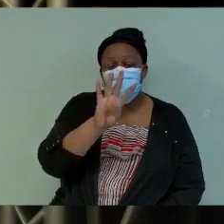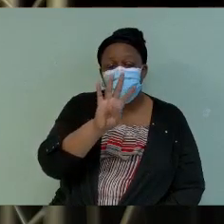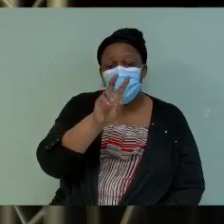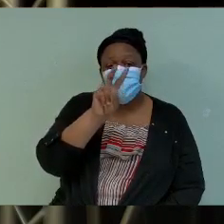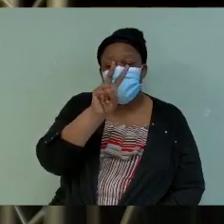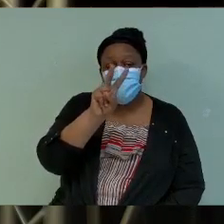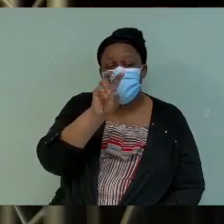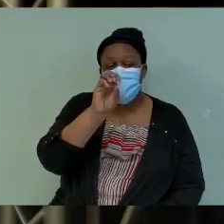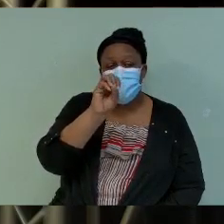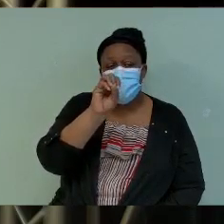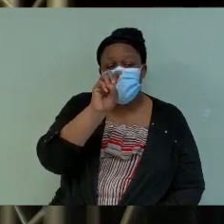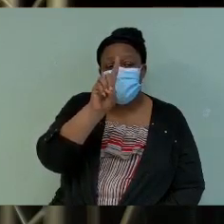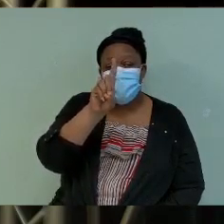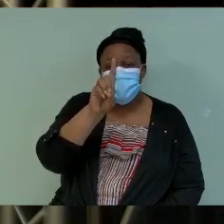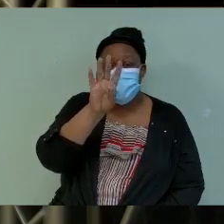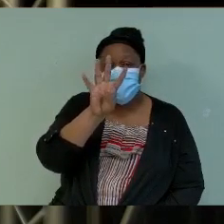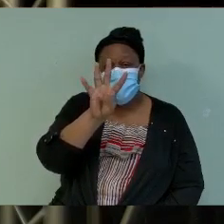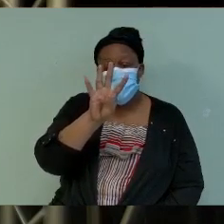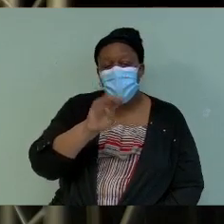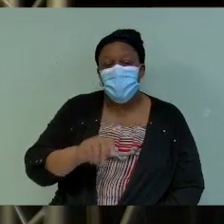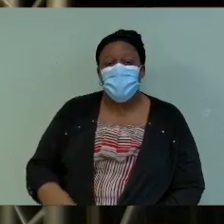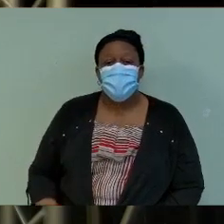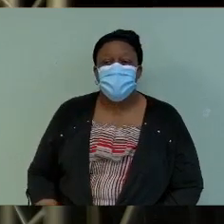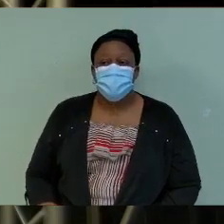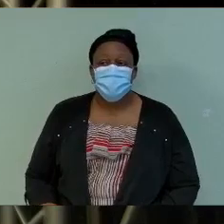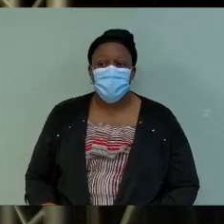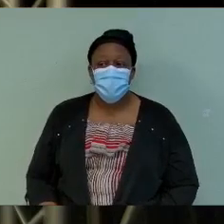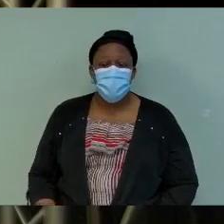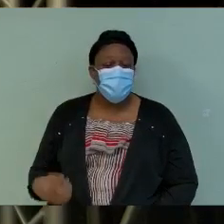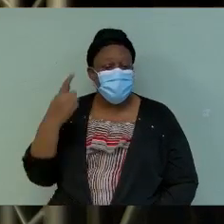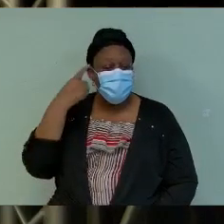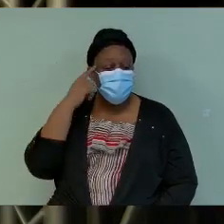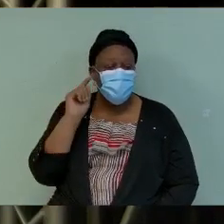664-2014. For the counseling center, you can call